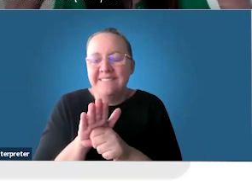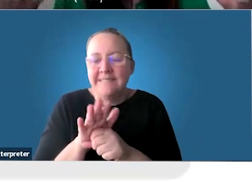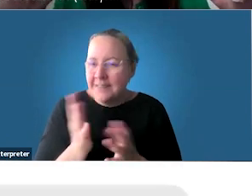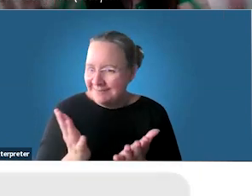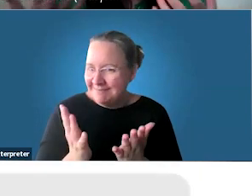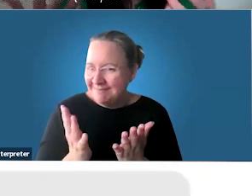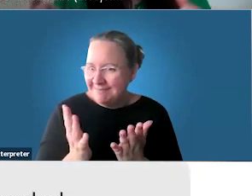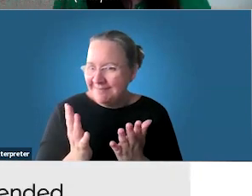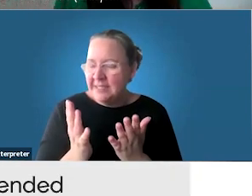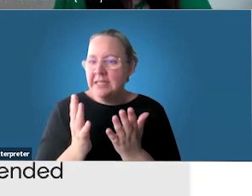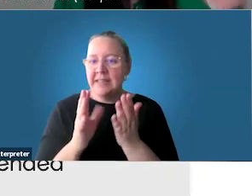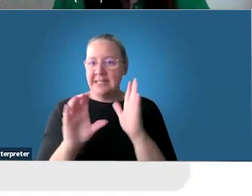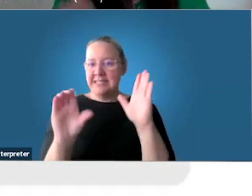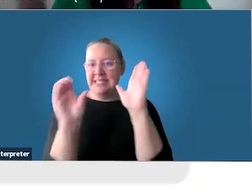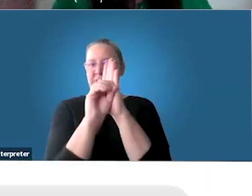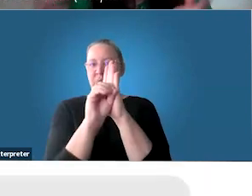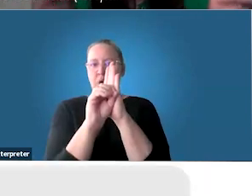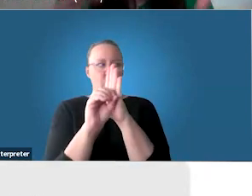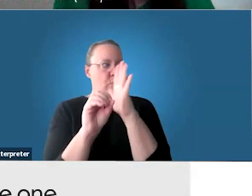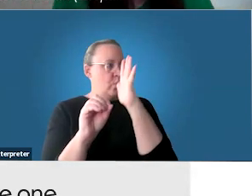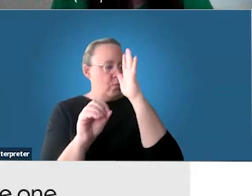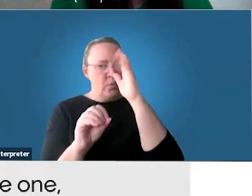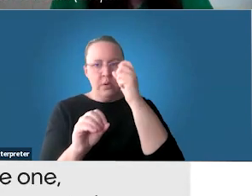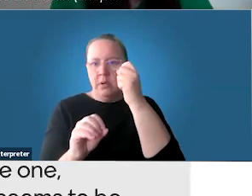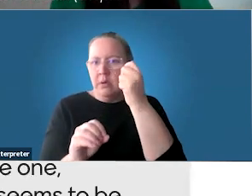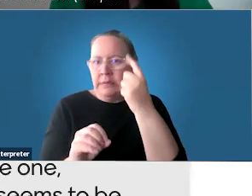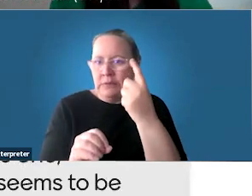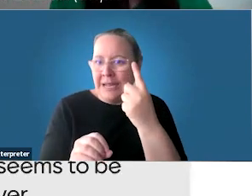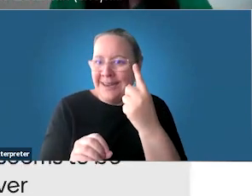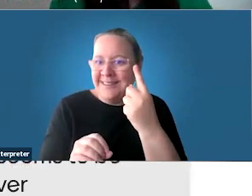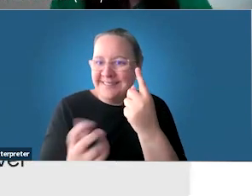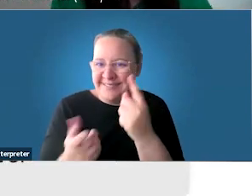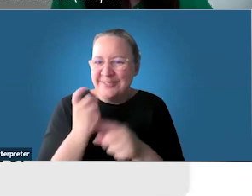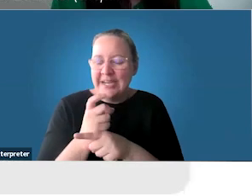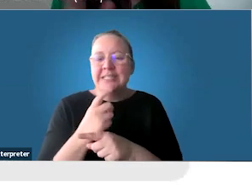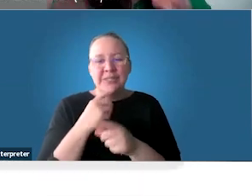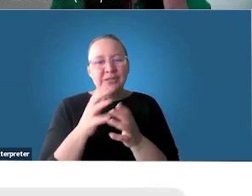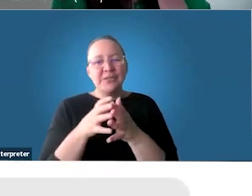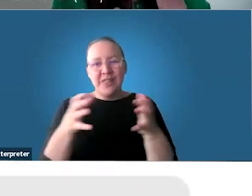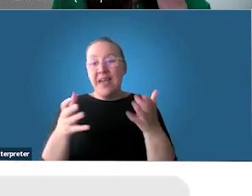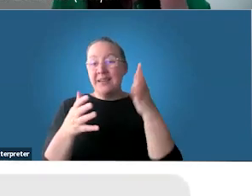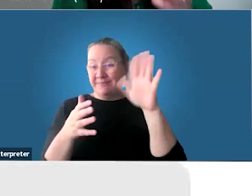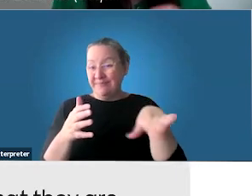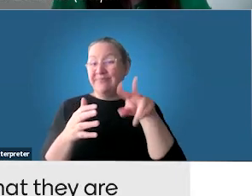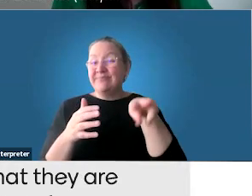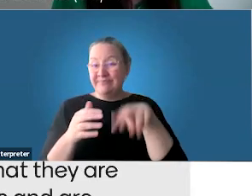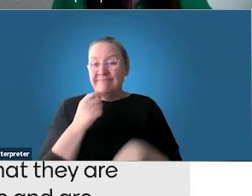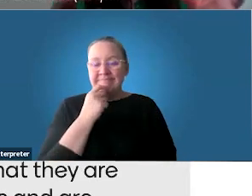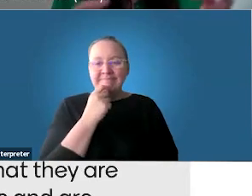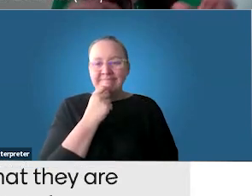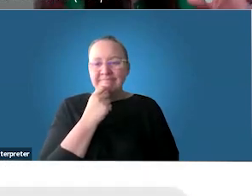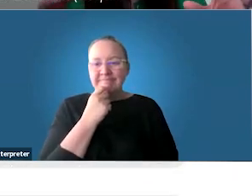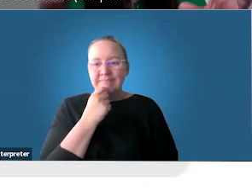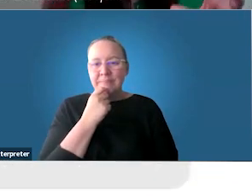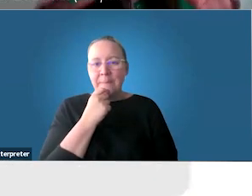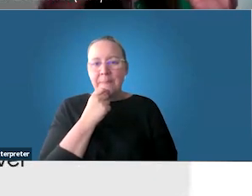That's that zero sum. It's us versus them, zero sum. So there's a lot I'm seeing here a